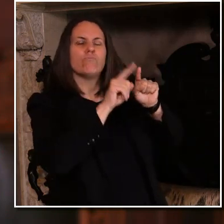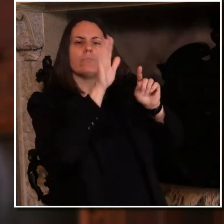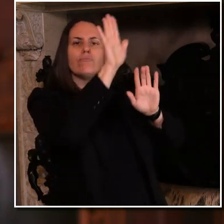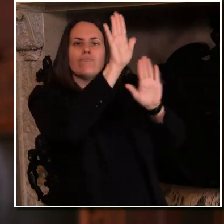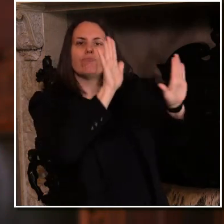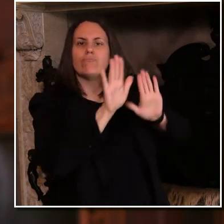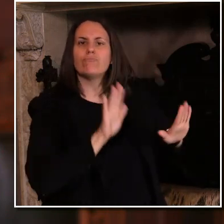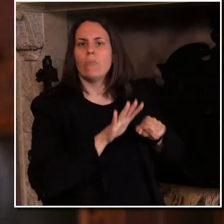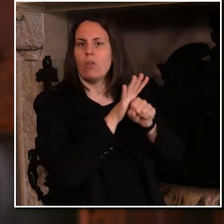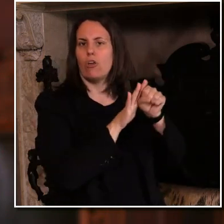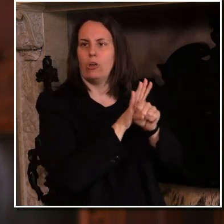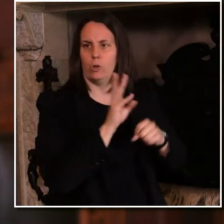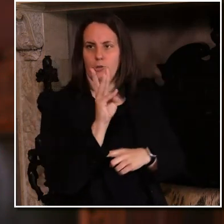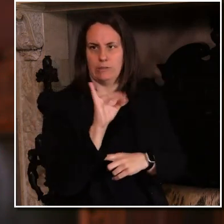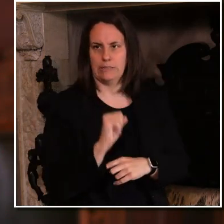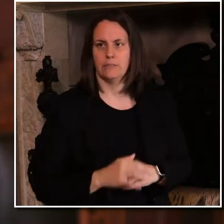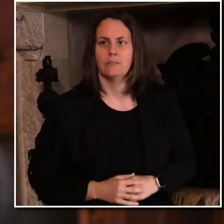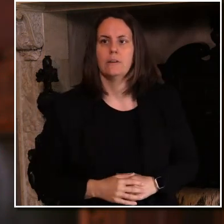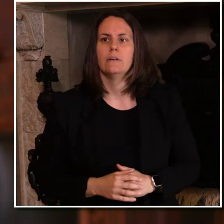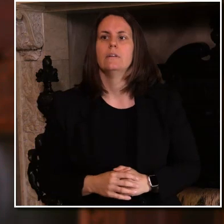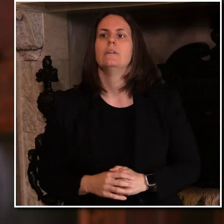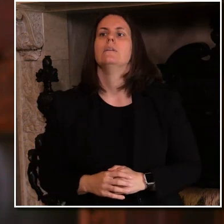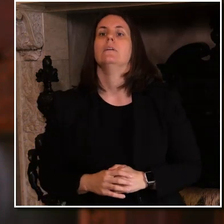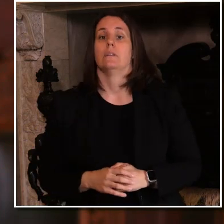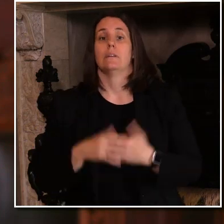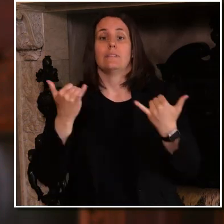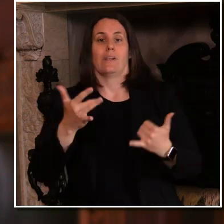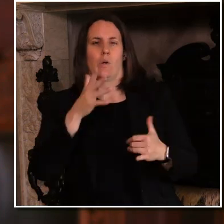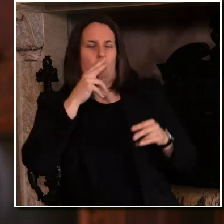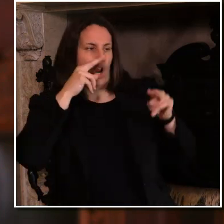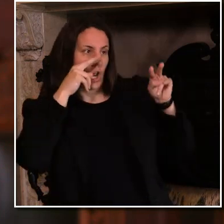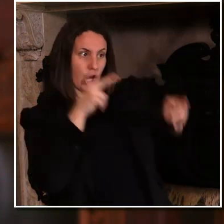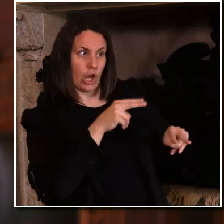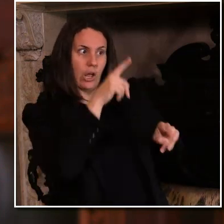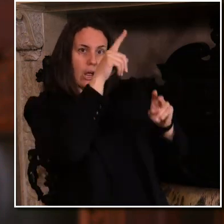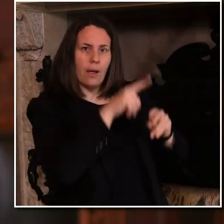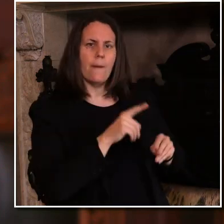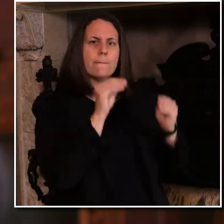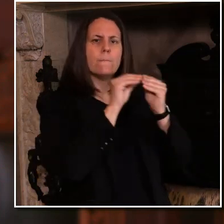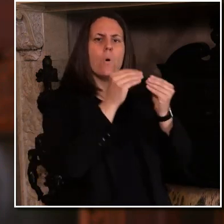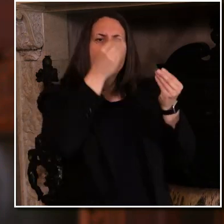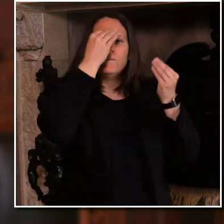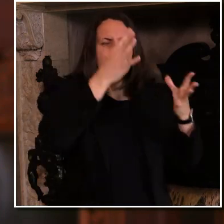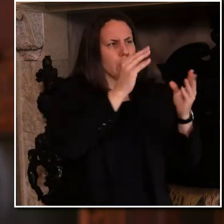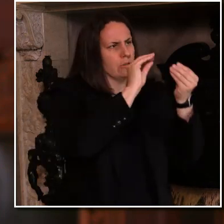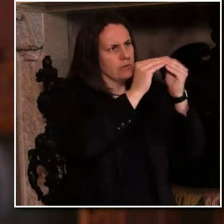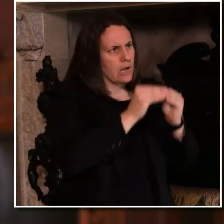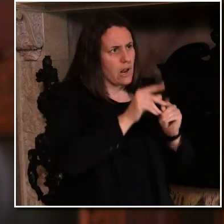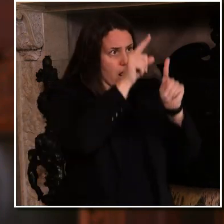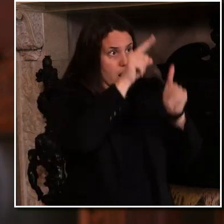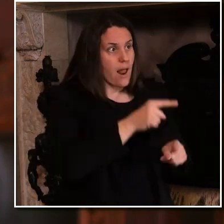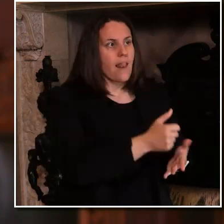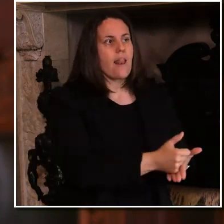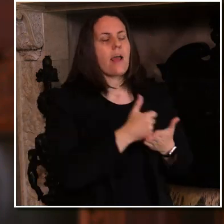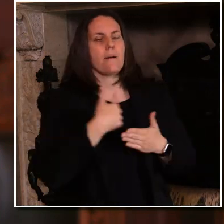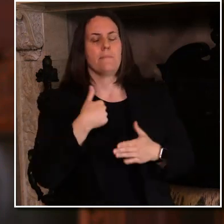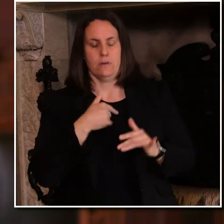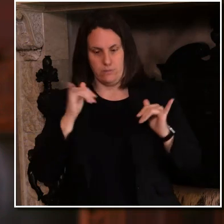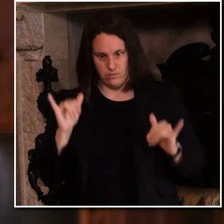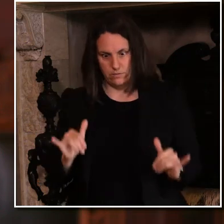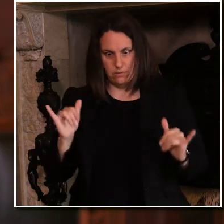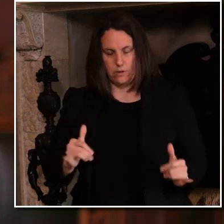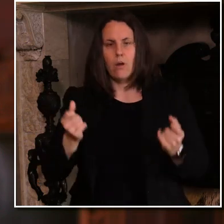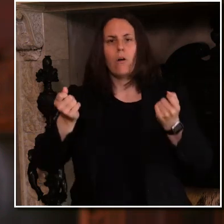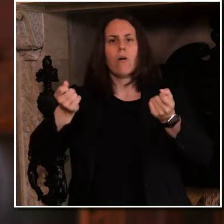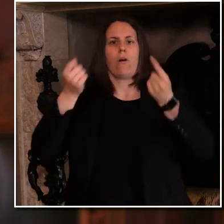to share this information so that you can see the challenges facing our communities and our state as a whole and understand how that is